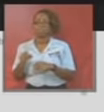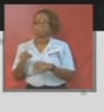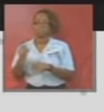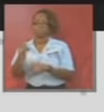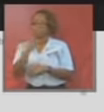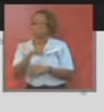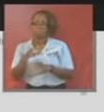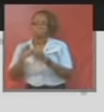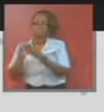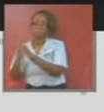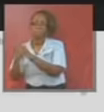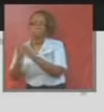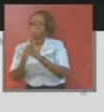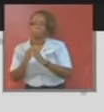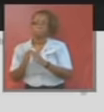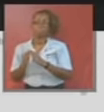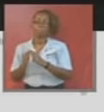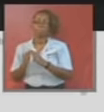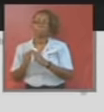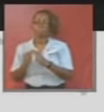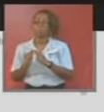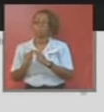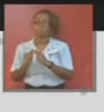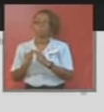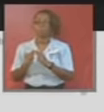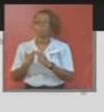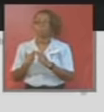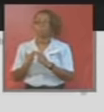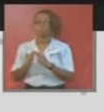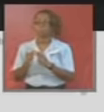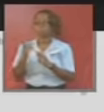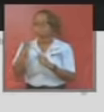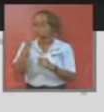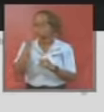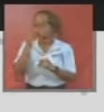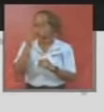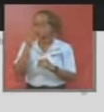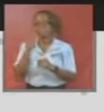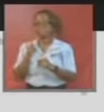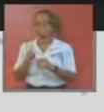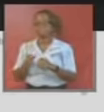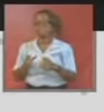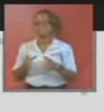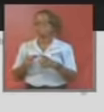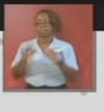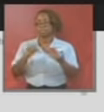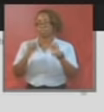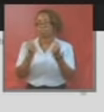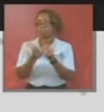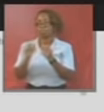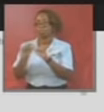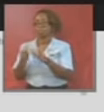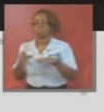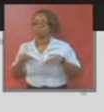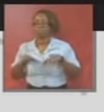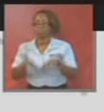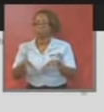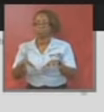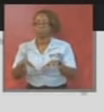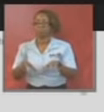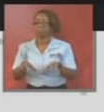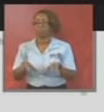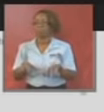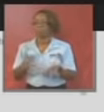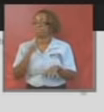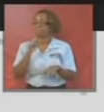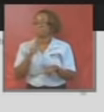effect of several mass gatherings and failure to adhere to physical distancing and mask wearing. What you saw actually as a result